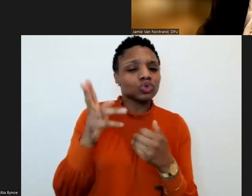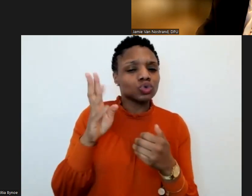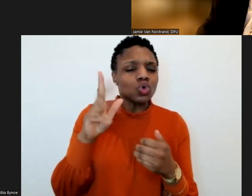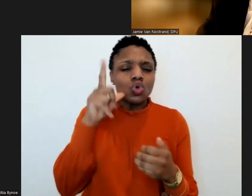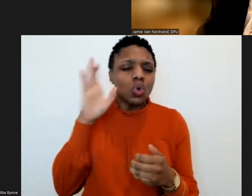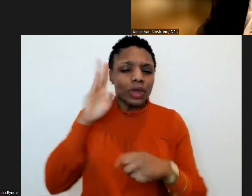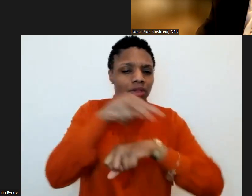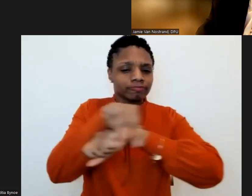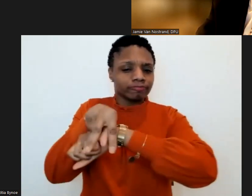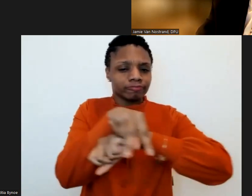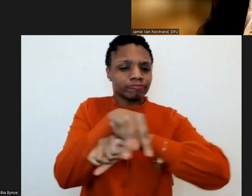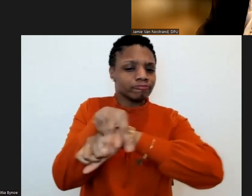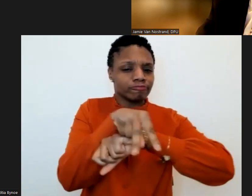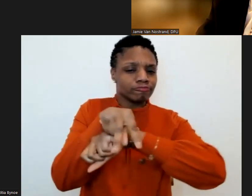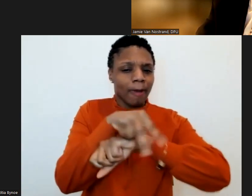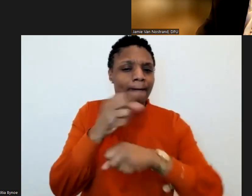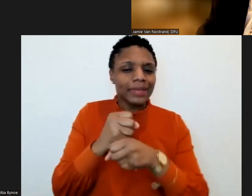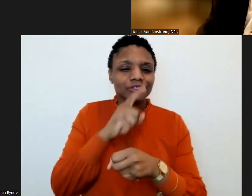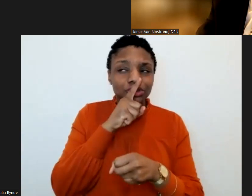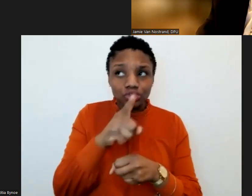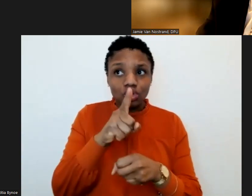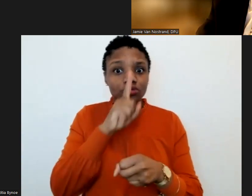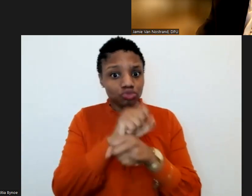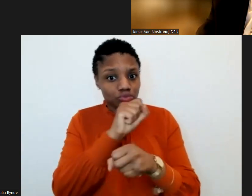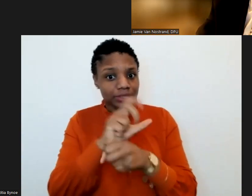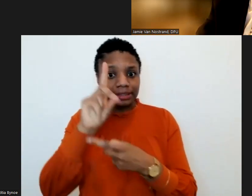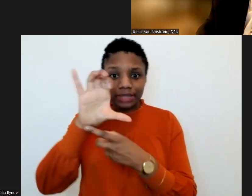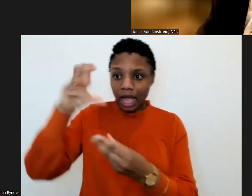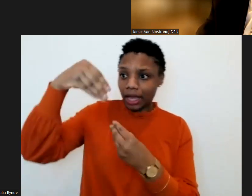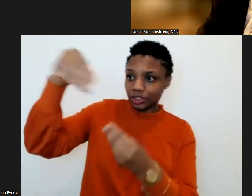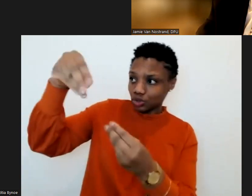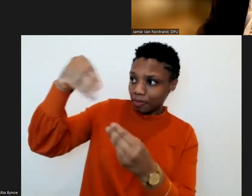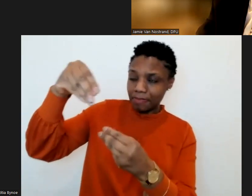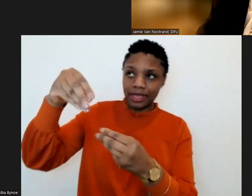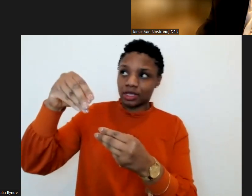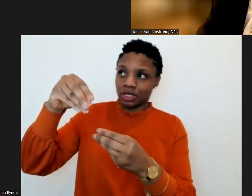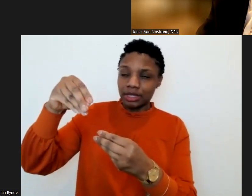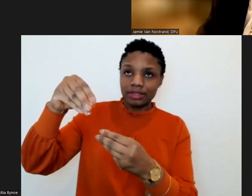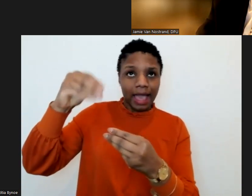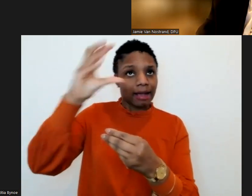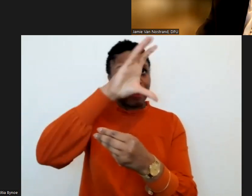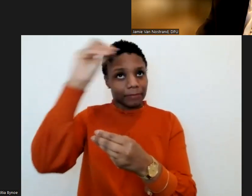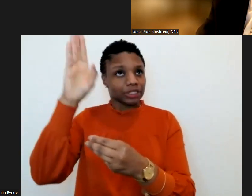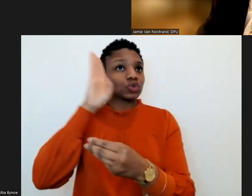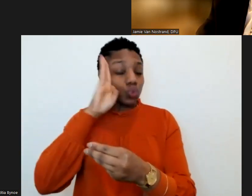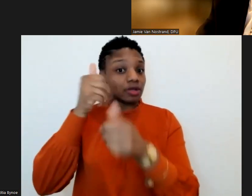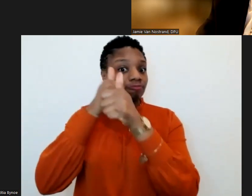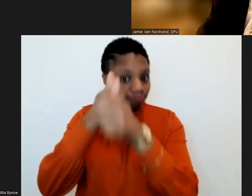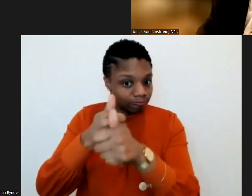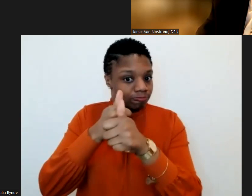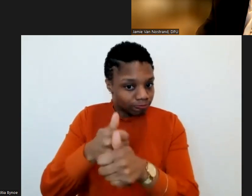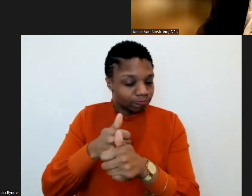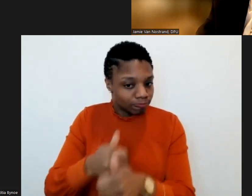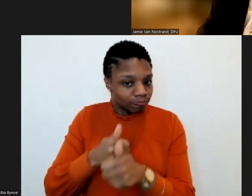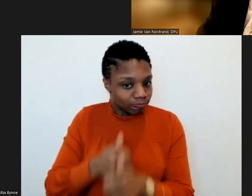that it's sort of a valid document that will actually sort of guide these companies towards the goals that you hope they will